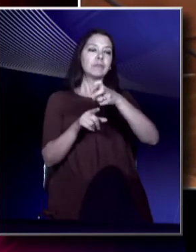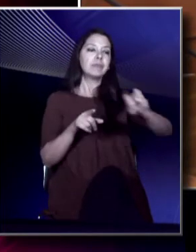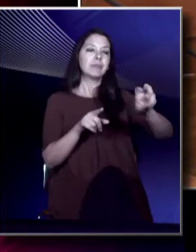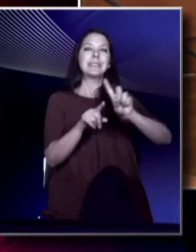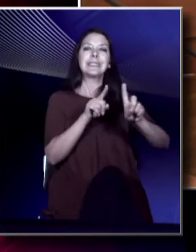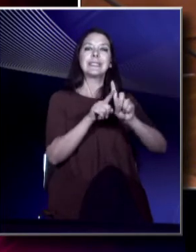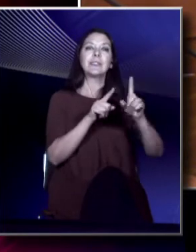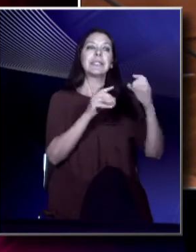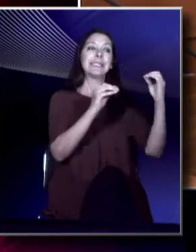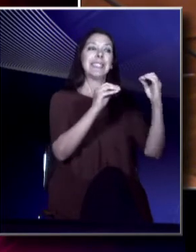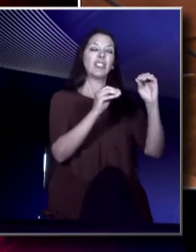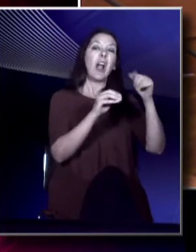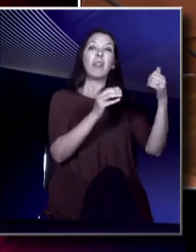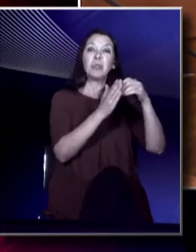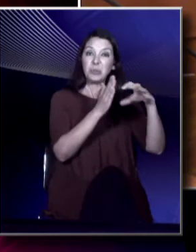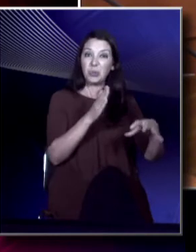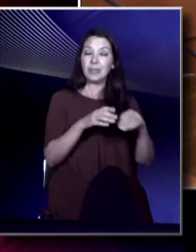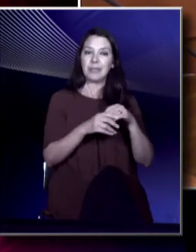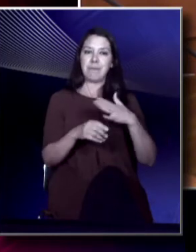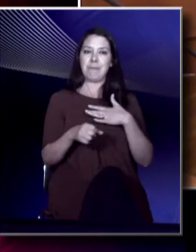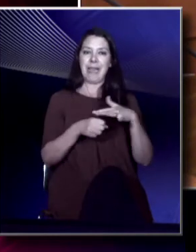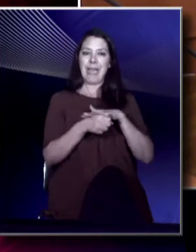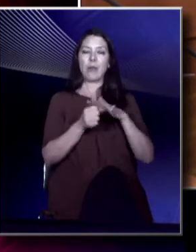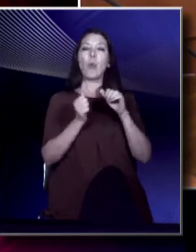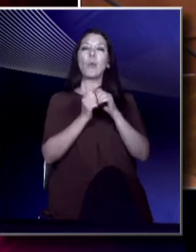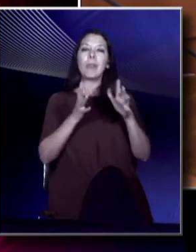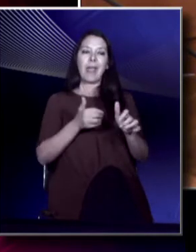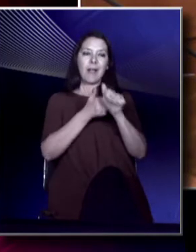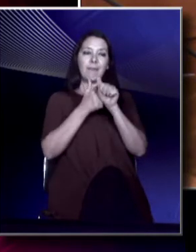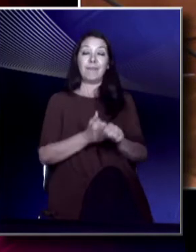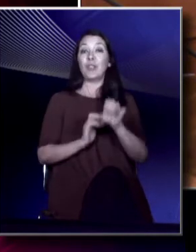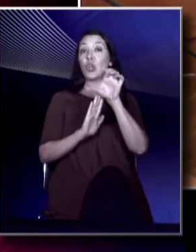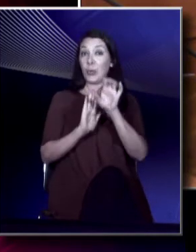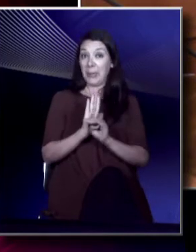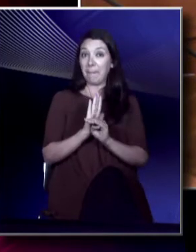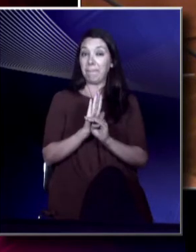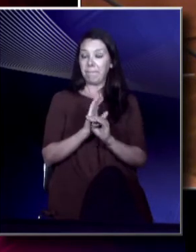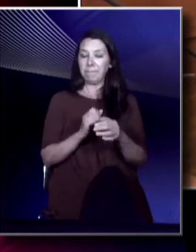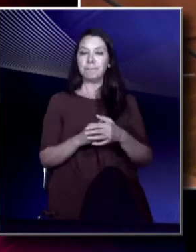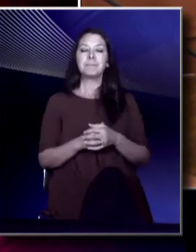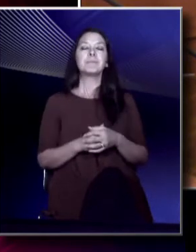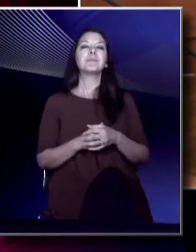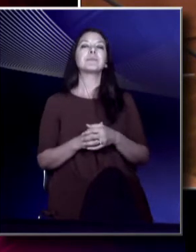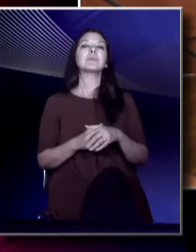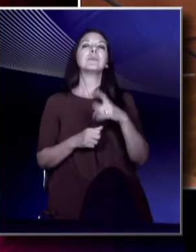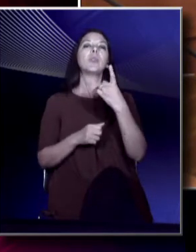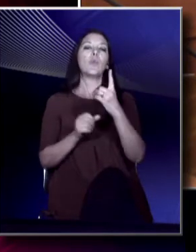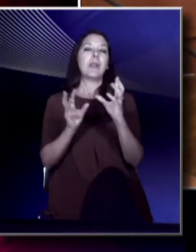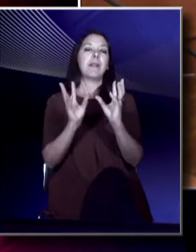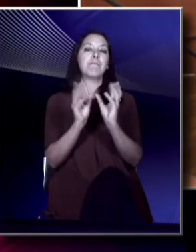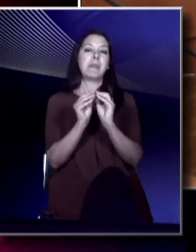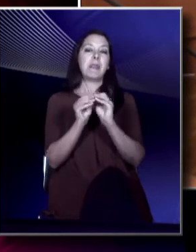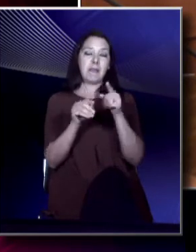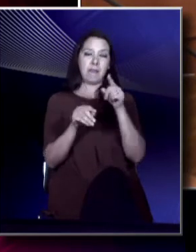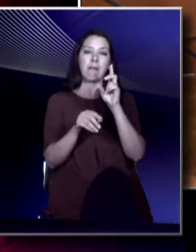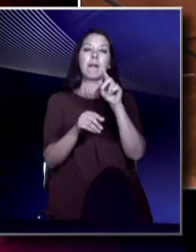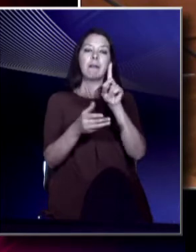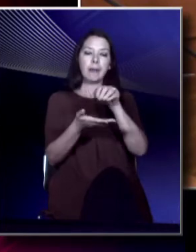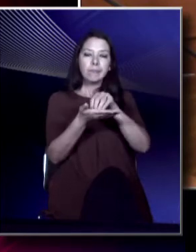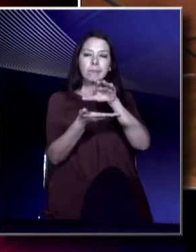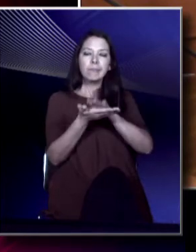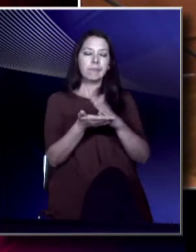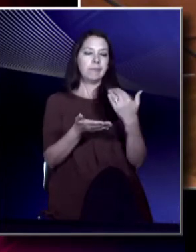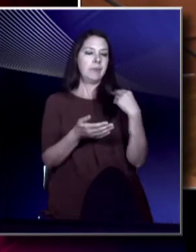teach other children in my area without curriculum. In a recorded meeting on November of